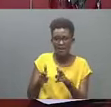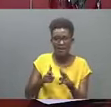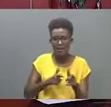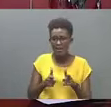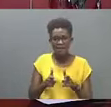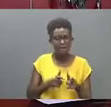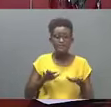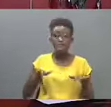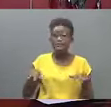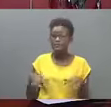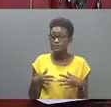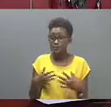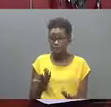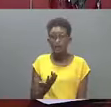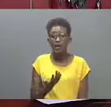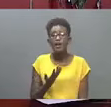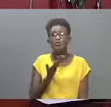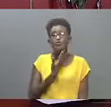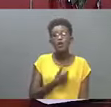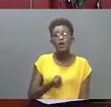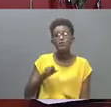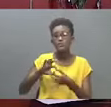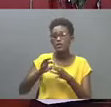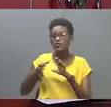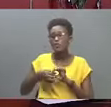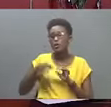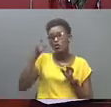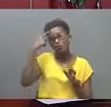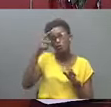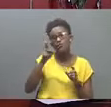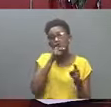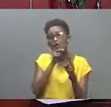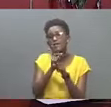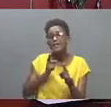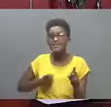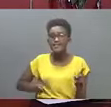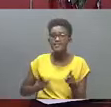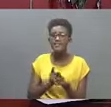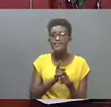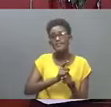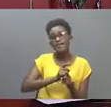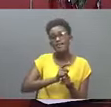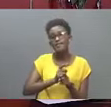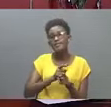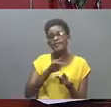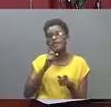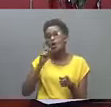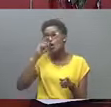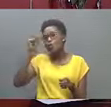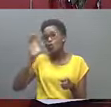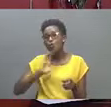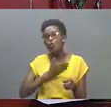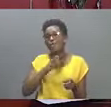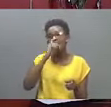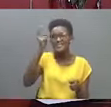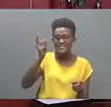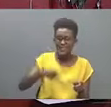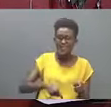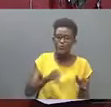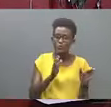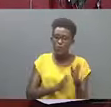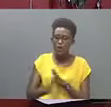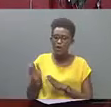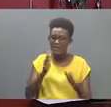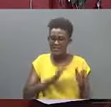and you have networks of brothers and sisters. We need to have organized networks to